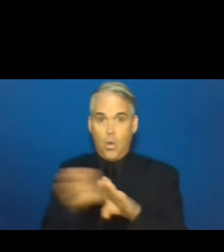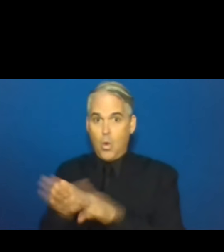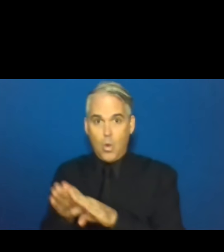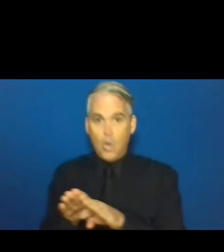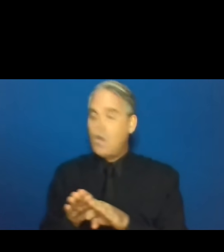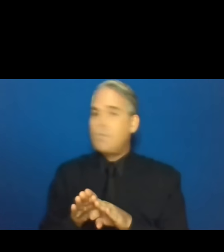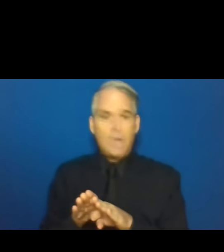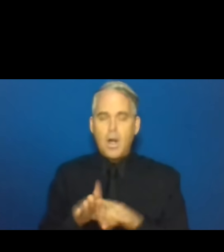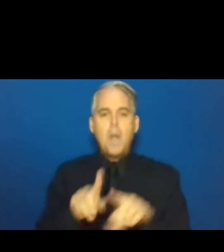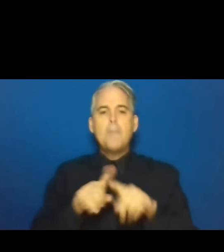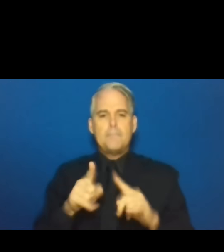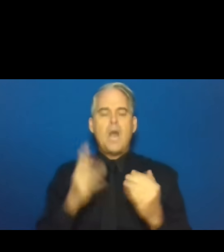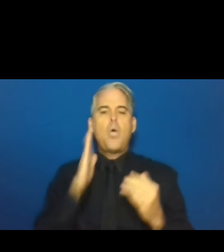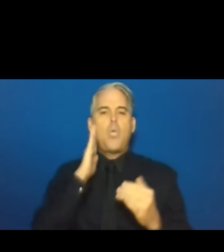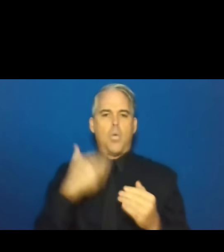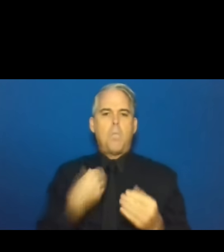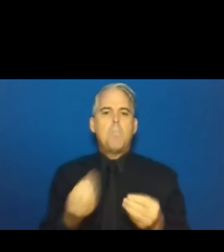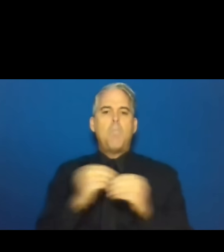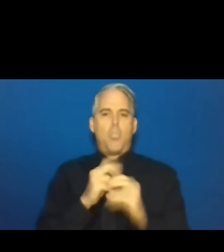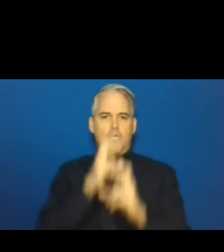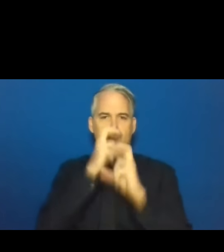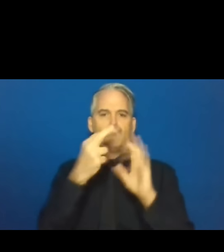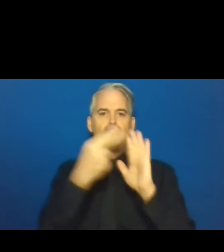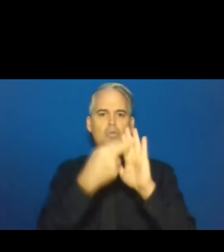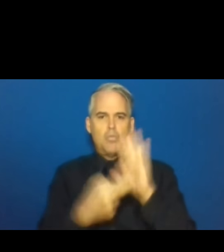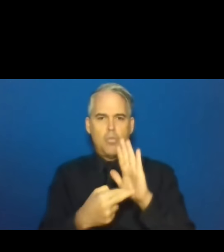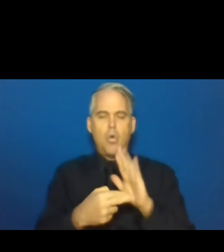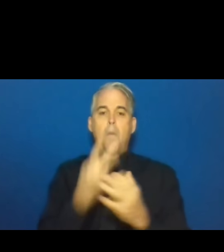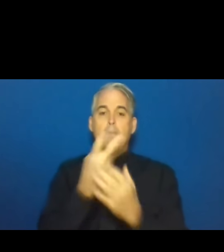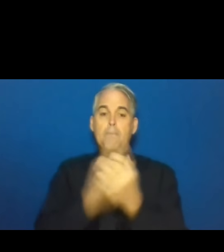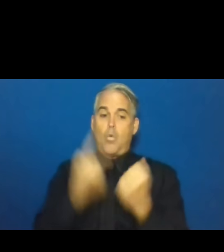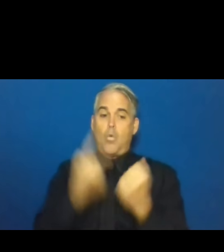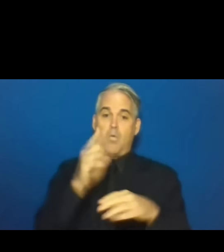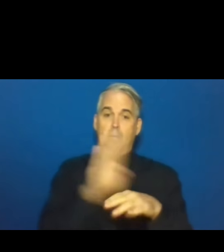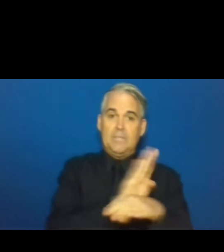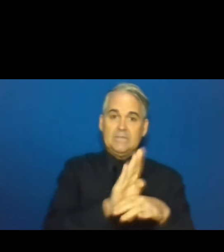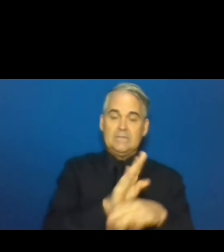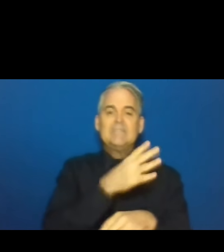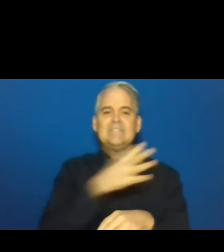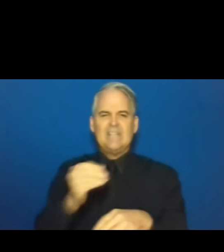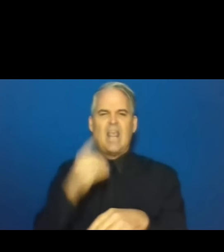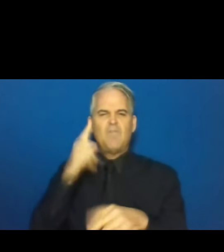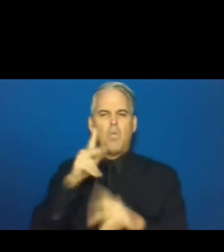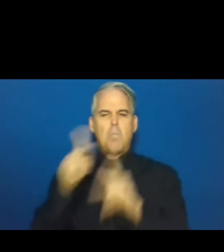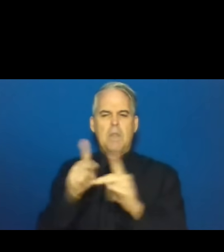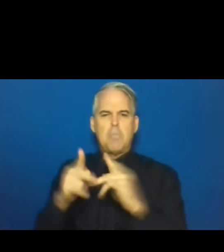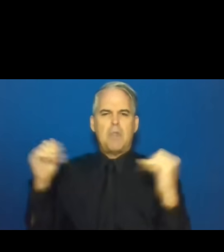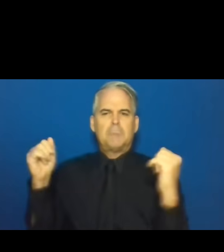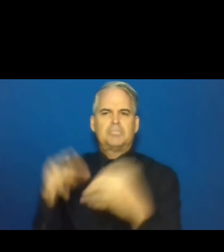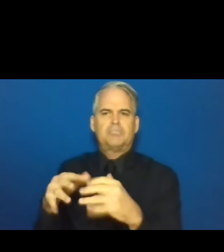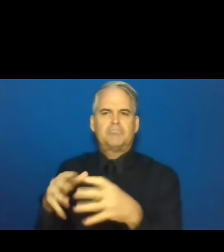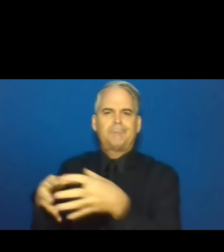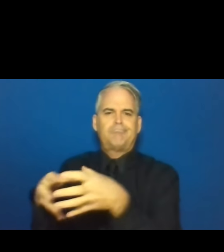be imposed on both businesses and gatherings. I will start by explaining what's